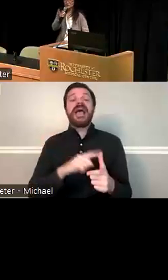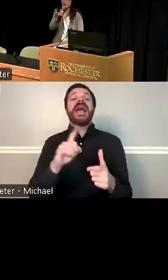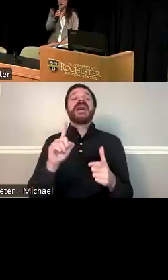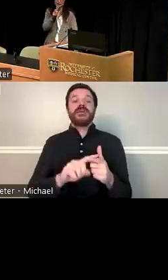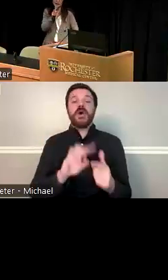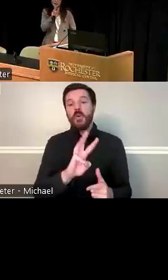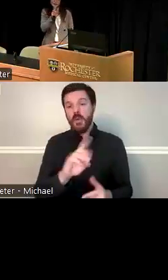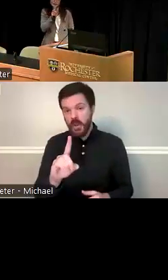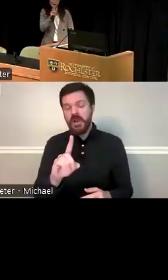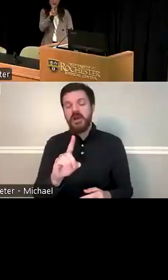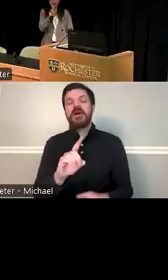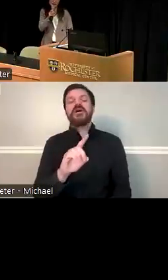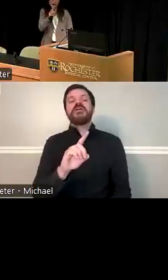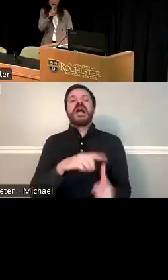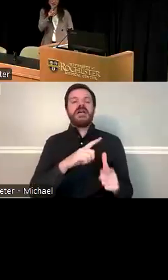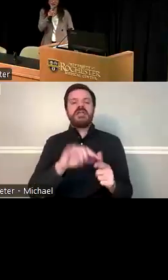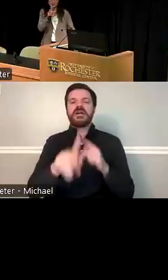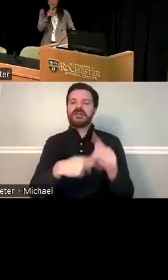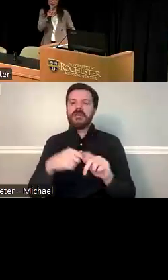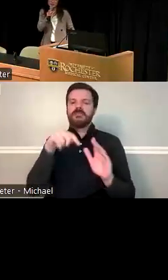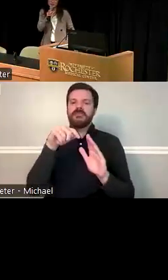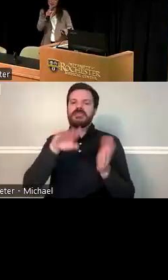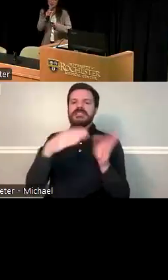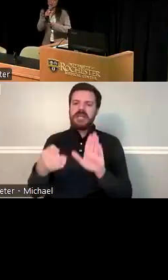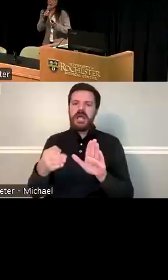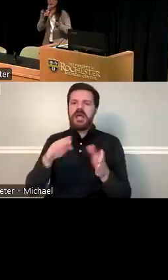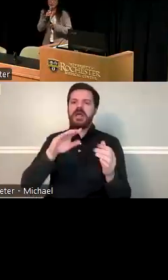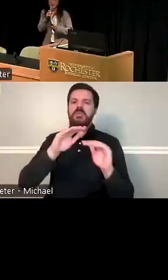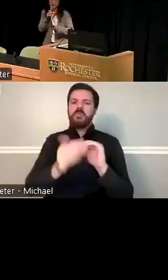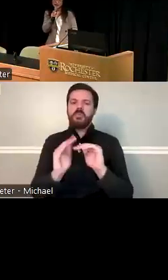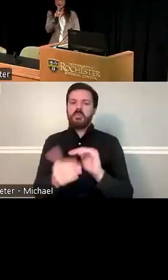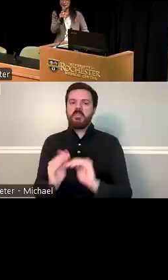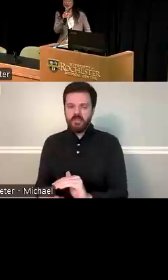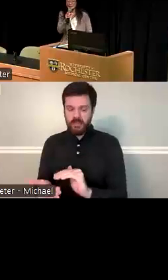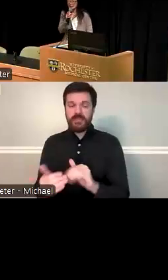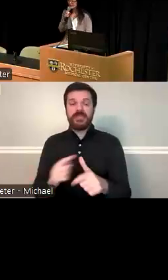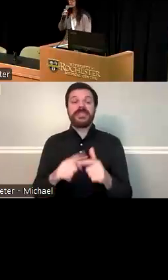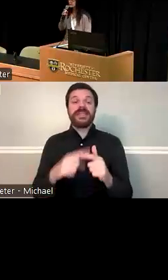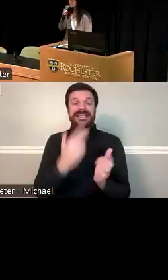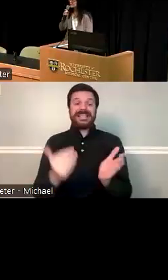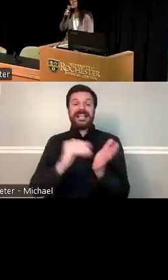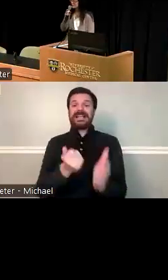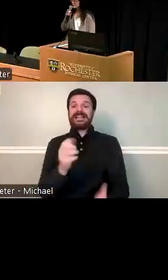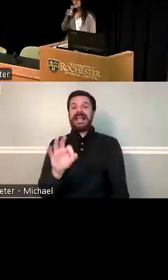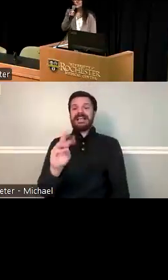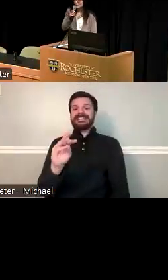further decline of these deaths. You can see the increase of these deaths in the 1960s with